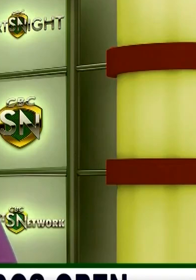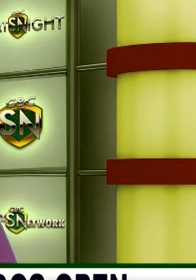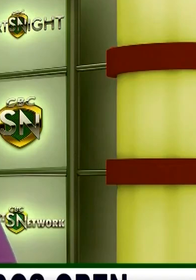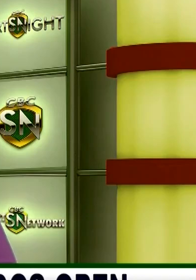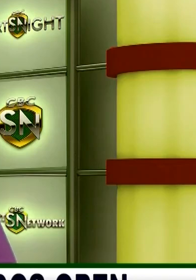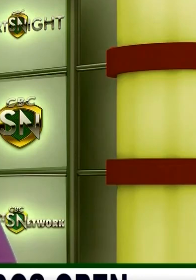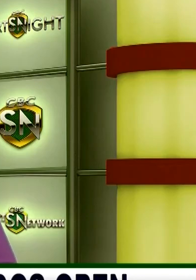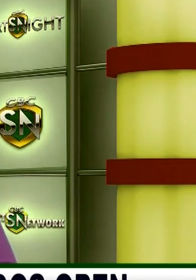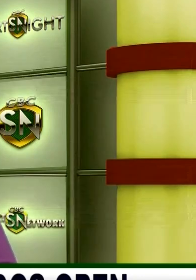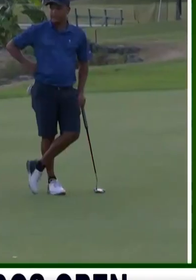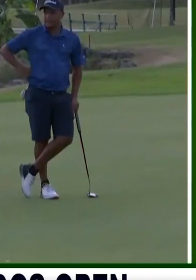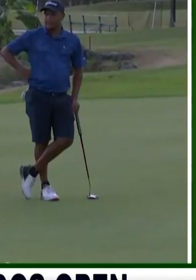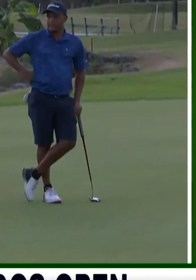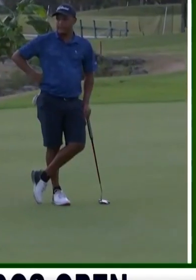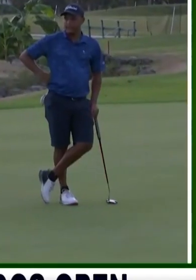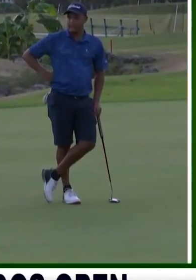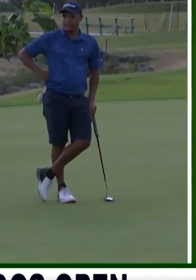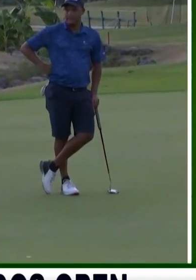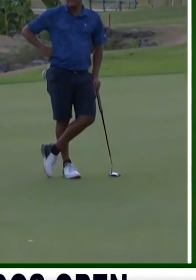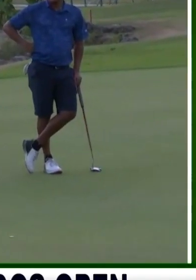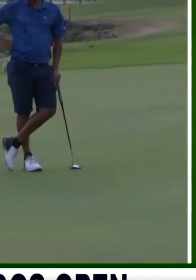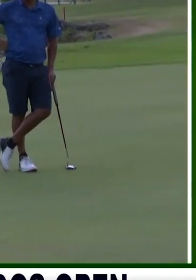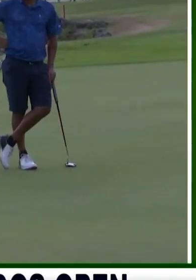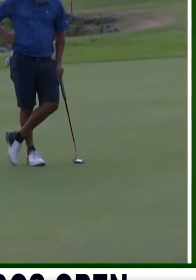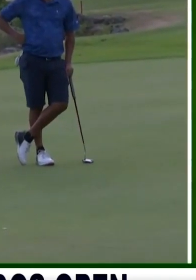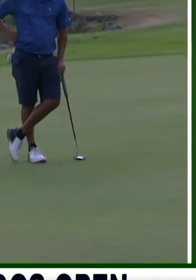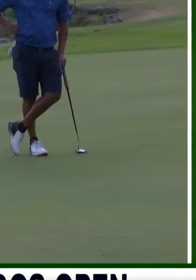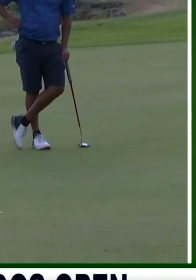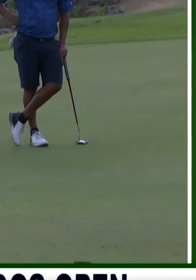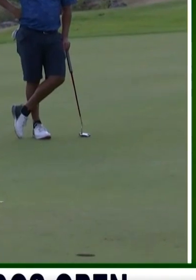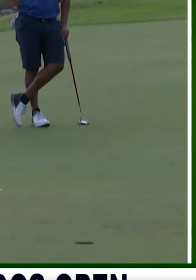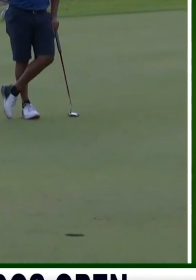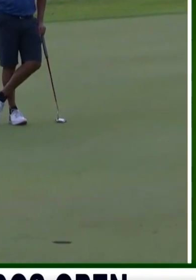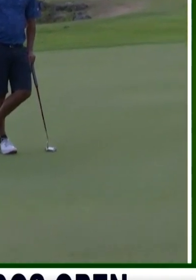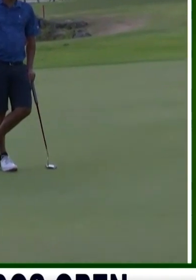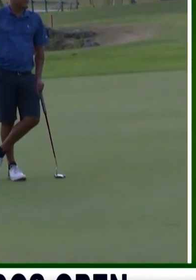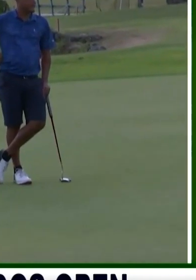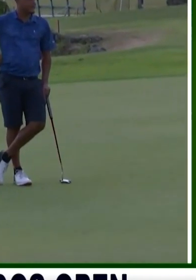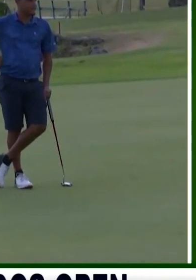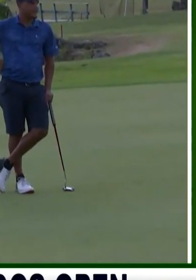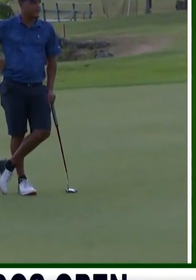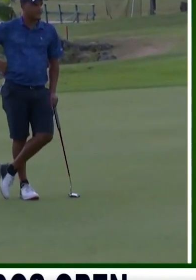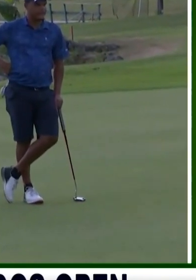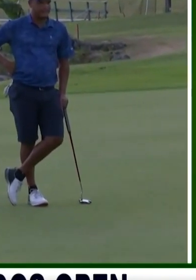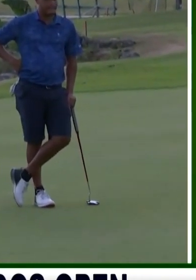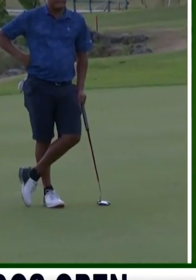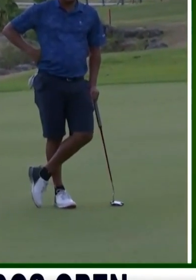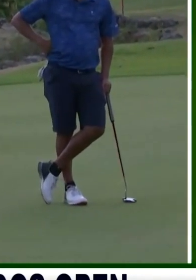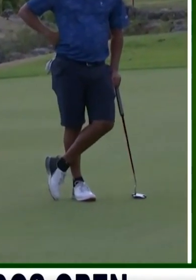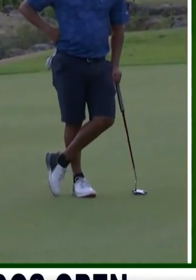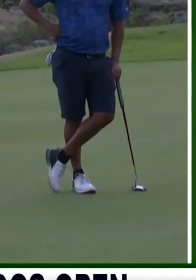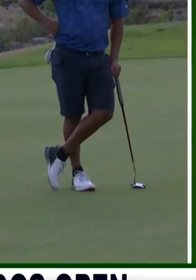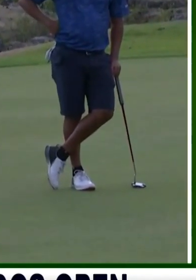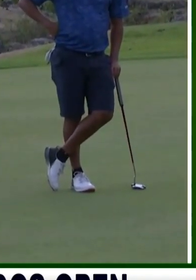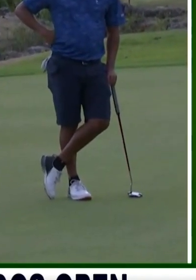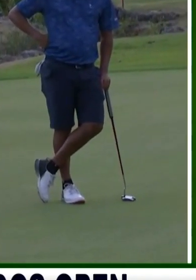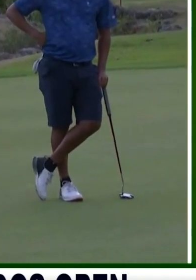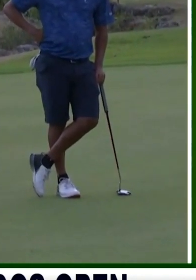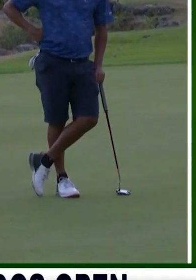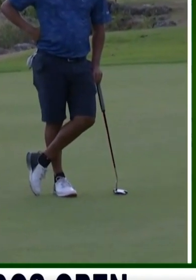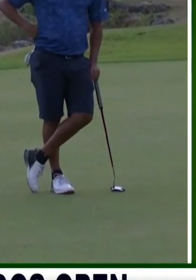Leading the top 3 in the men's championship flight was Christopher Richards, Liam Bryden, and Zico Correa of Trinidad and